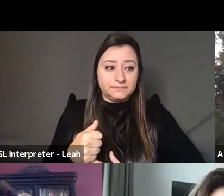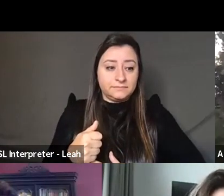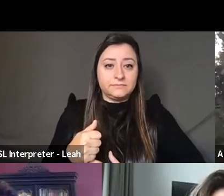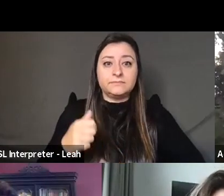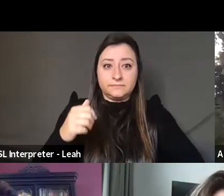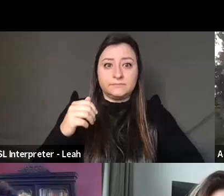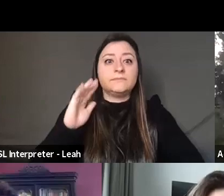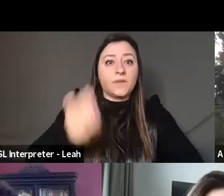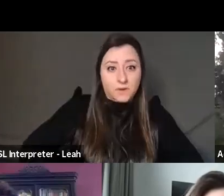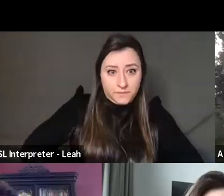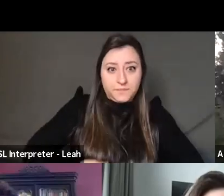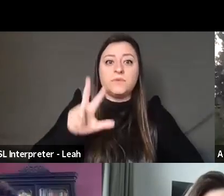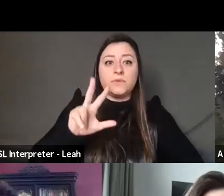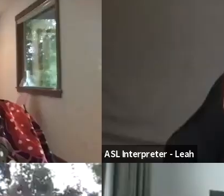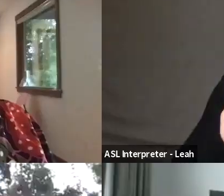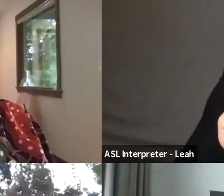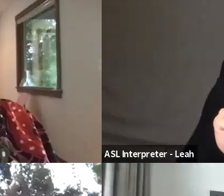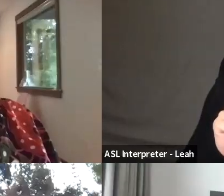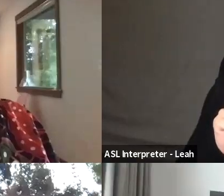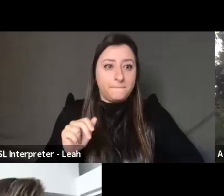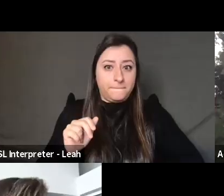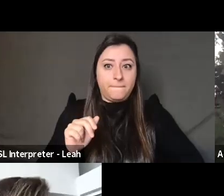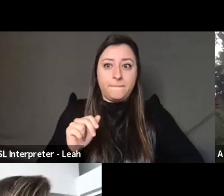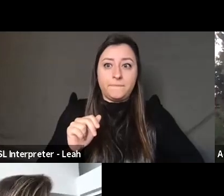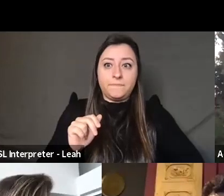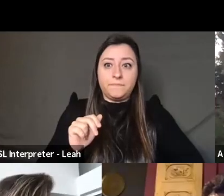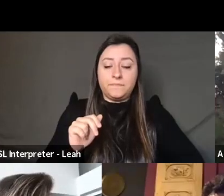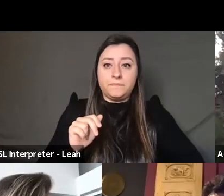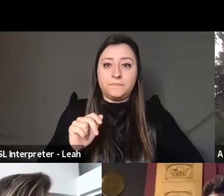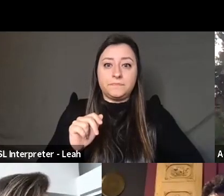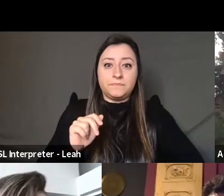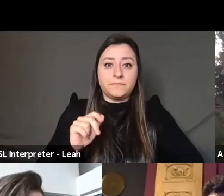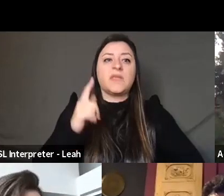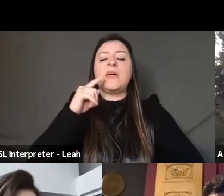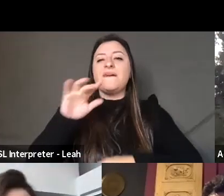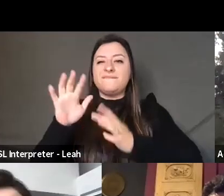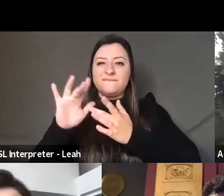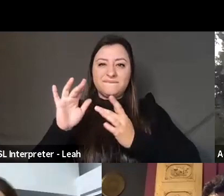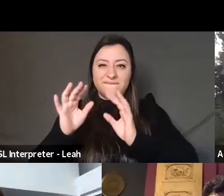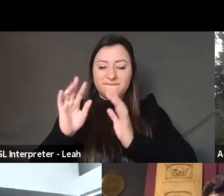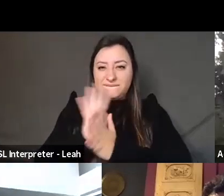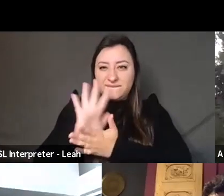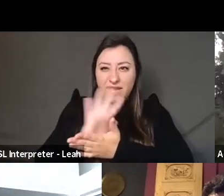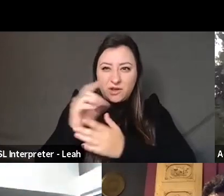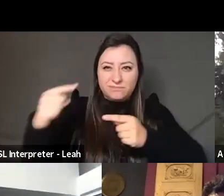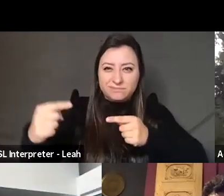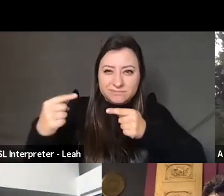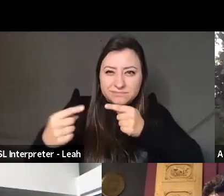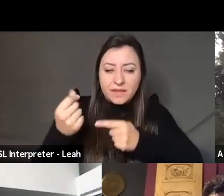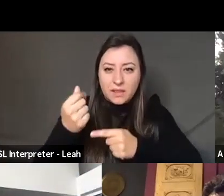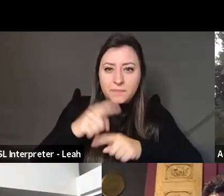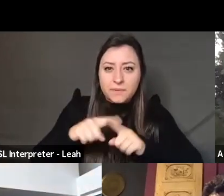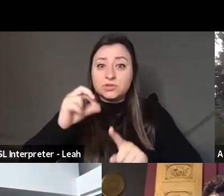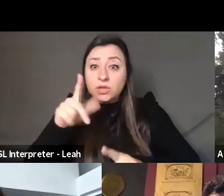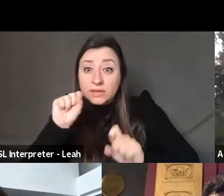Charles is also on 3G network. So while his video is buffering, we lost him for a second. Charles, can you